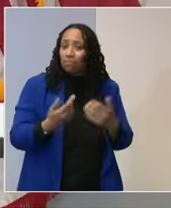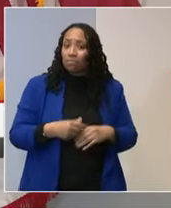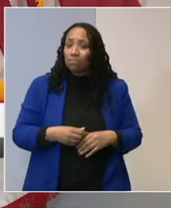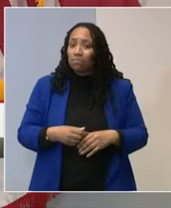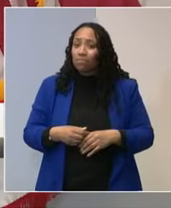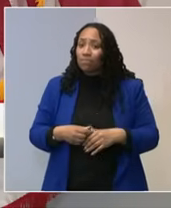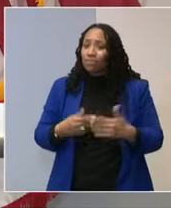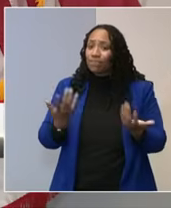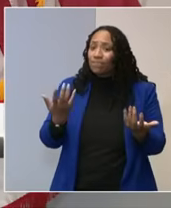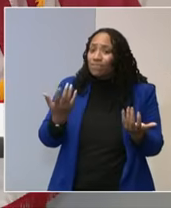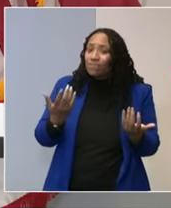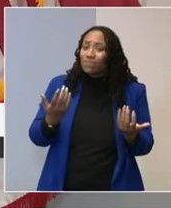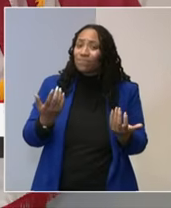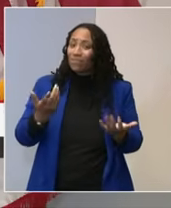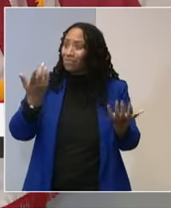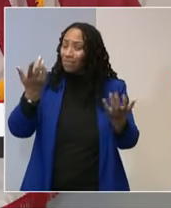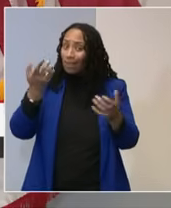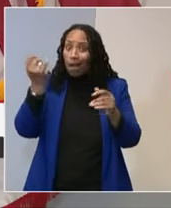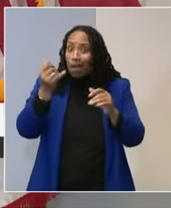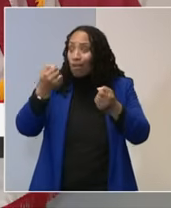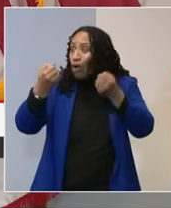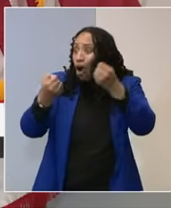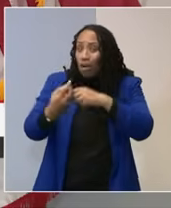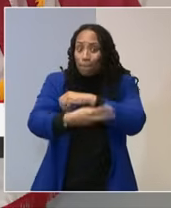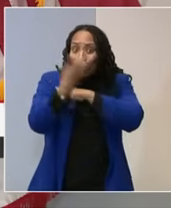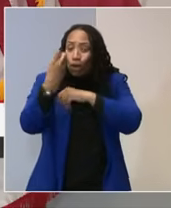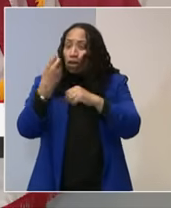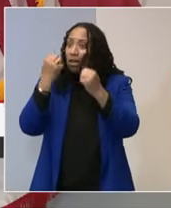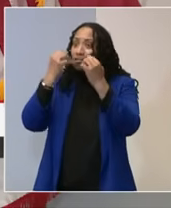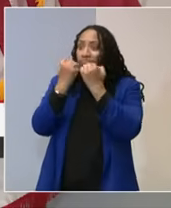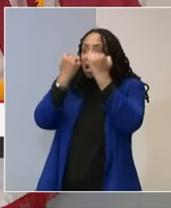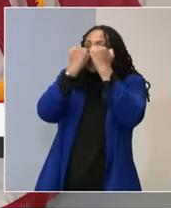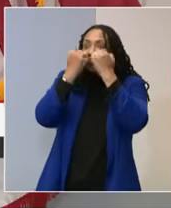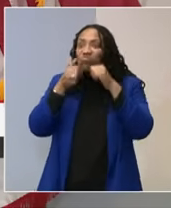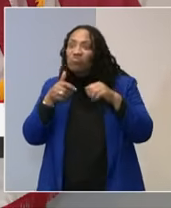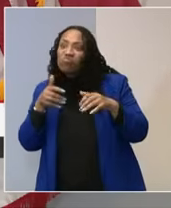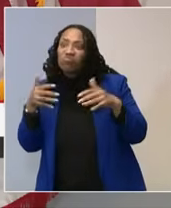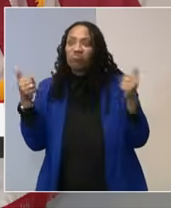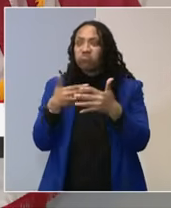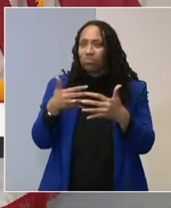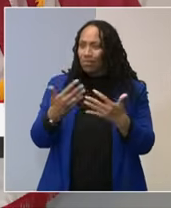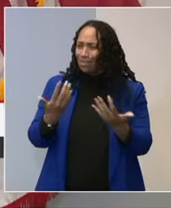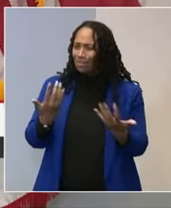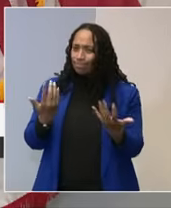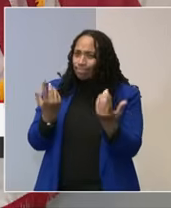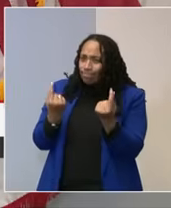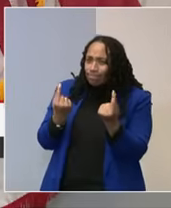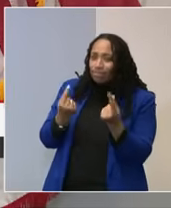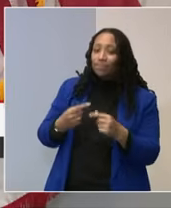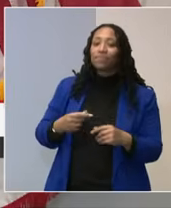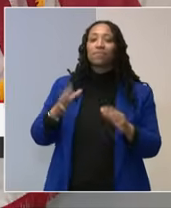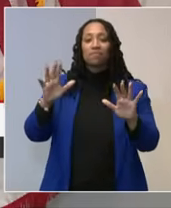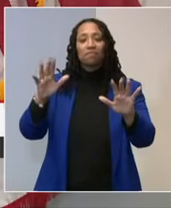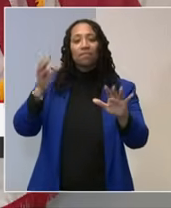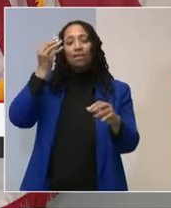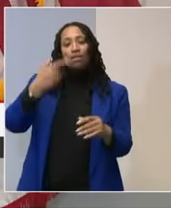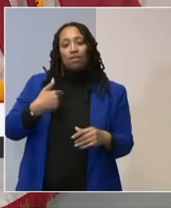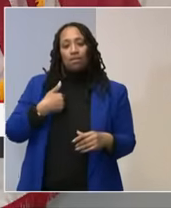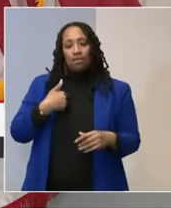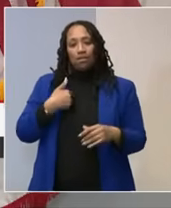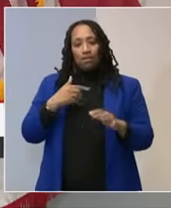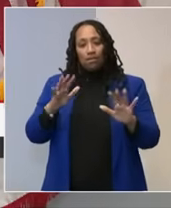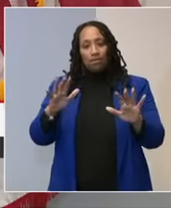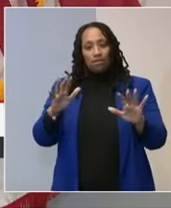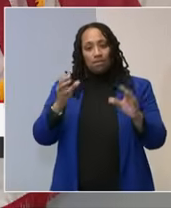street? I am free. You're looking at a free woman. I've always been free. I was born free. Would be more free. Okay, so let me be